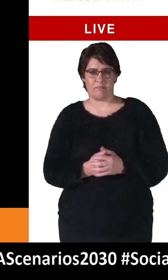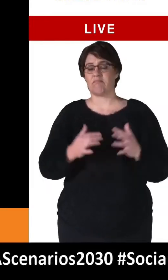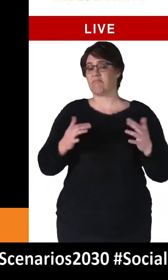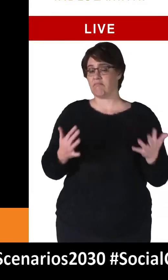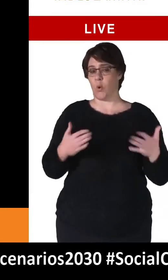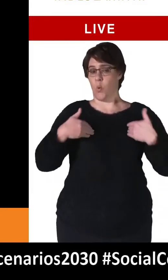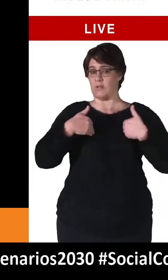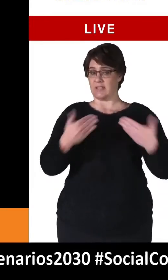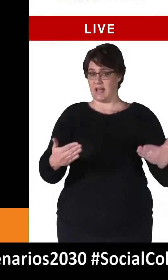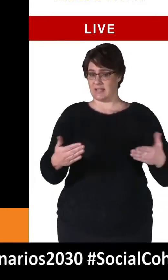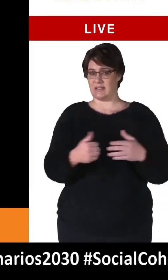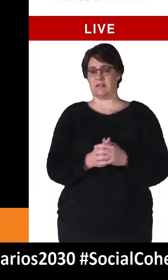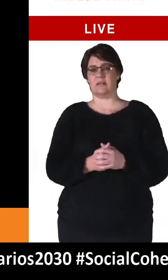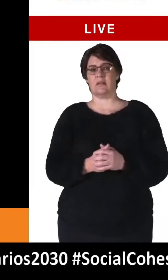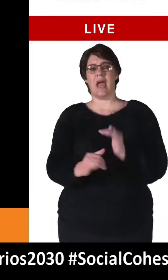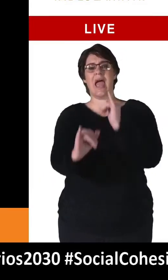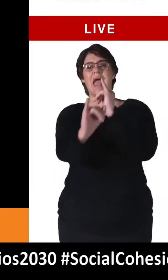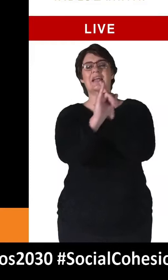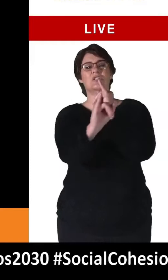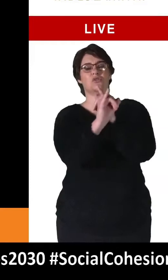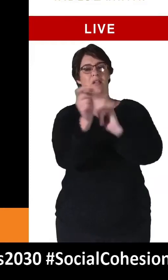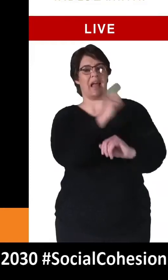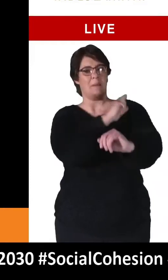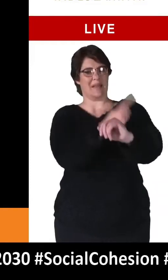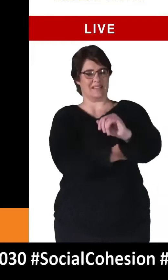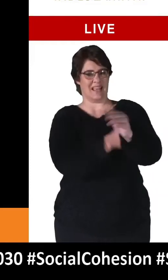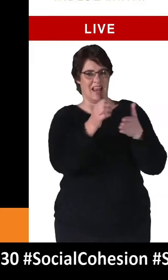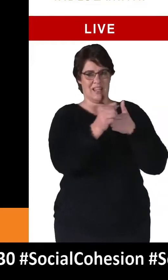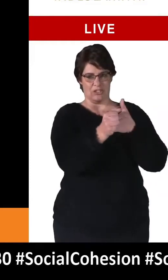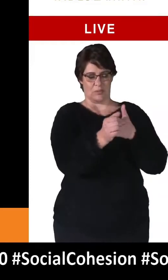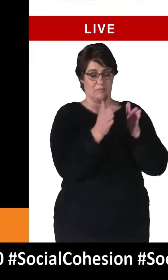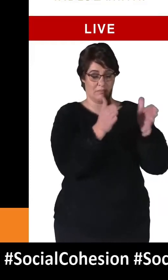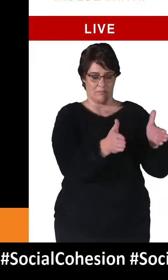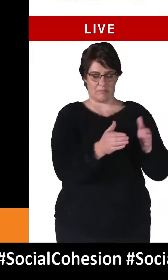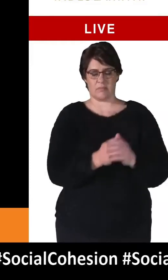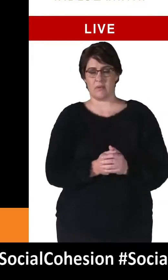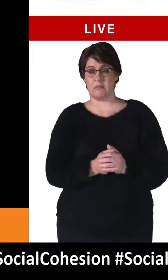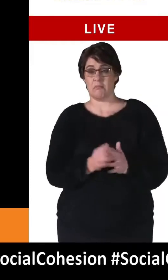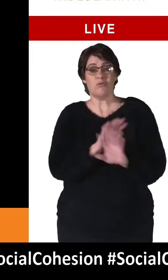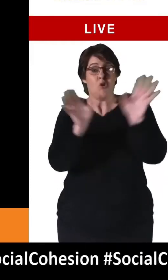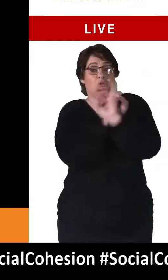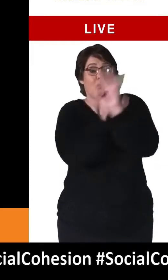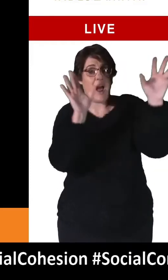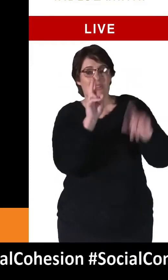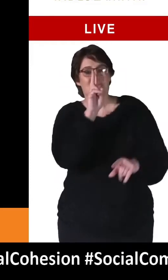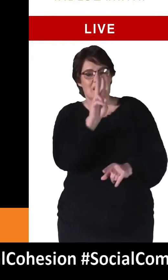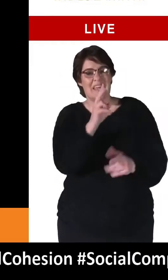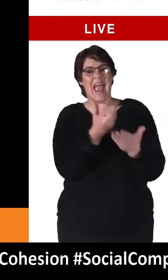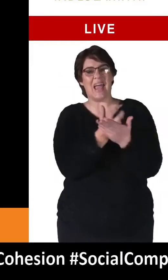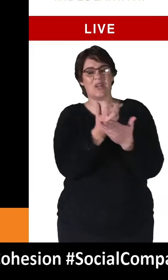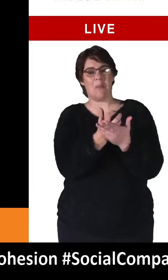So let's start by looking at institutional capacity and leadership. It's perhaps not surprising to see the 2